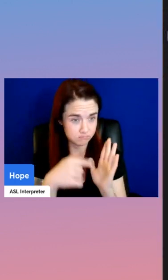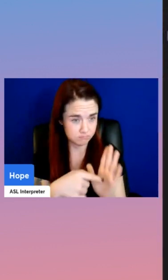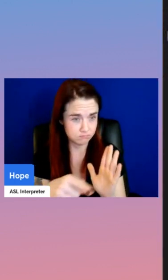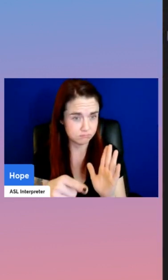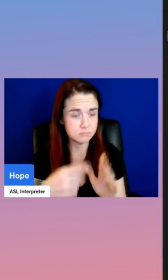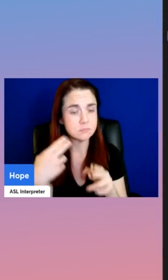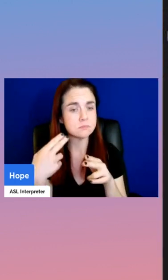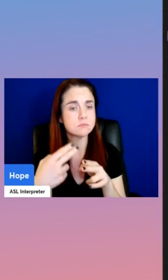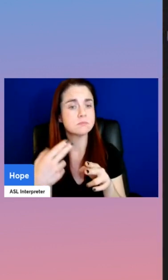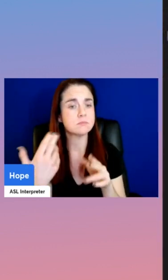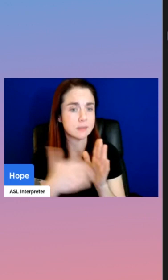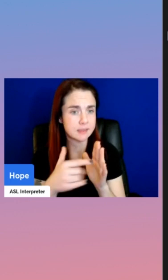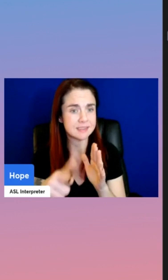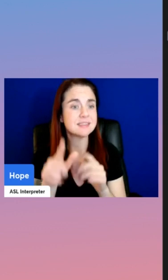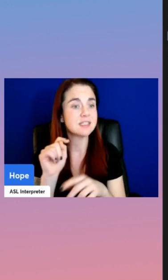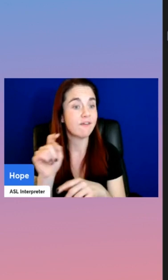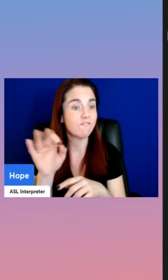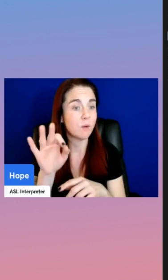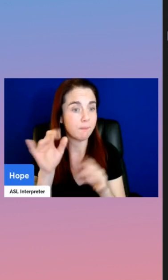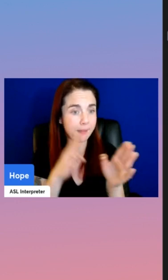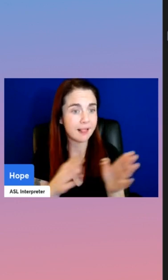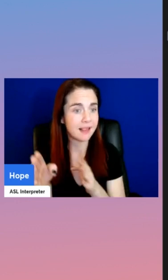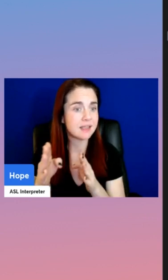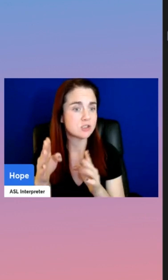Terraform plan should be consistent